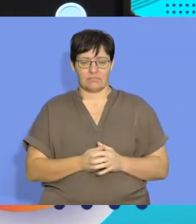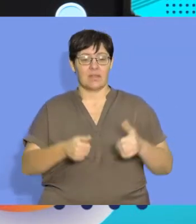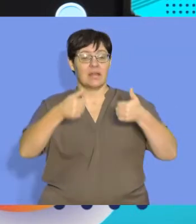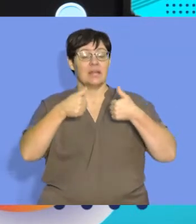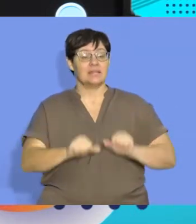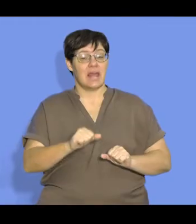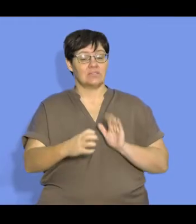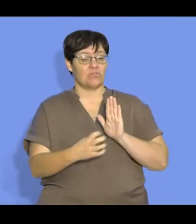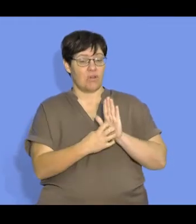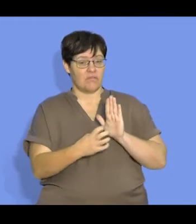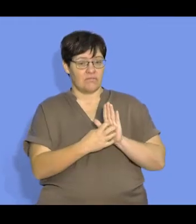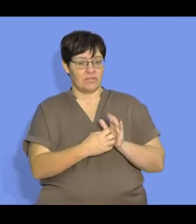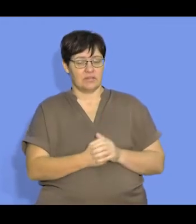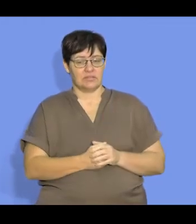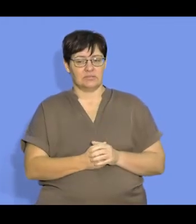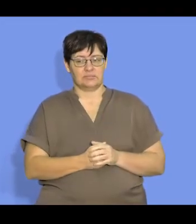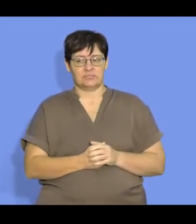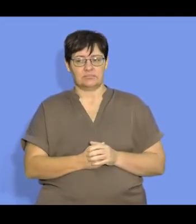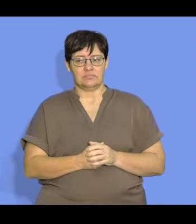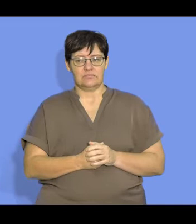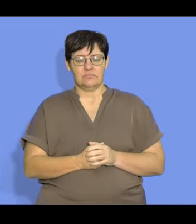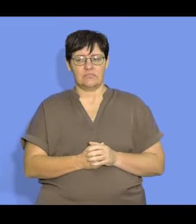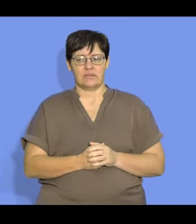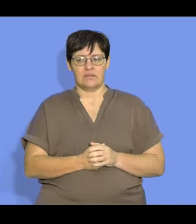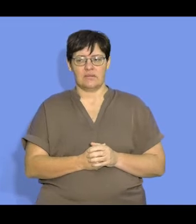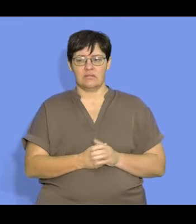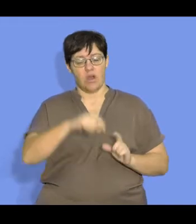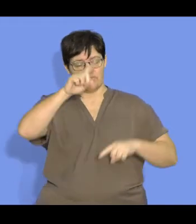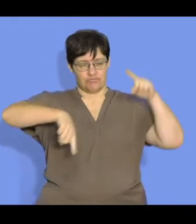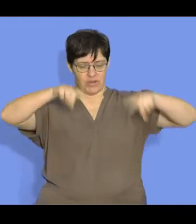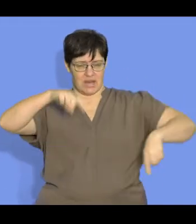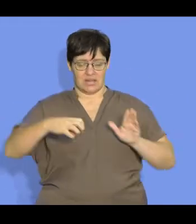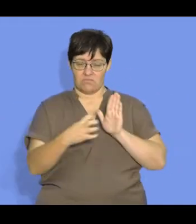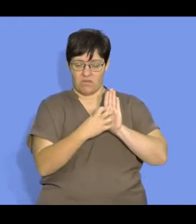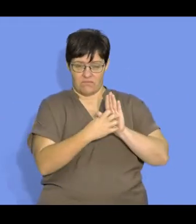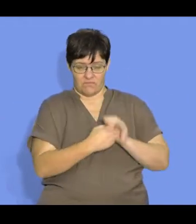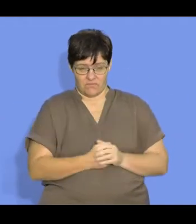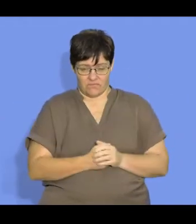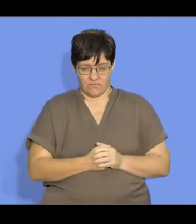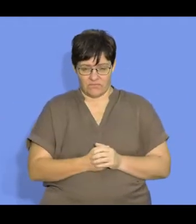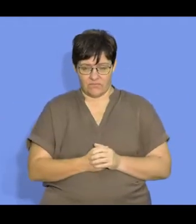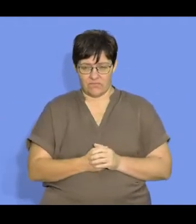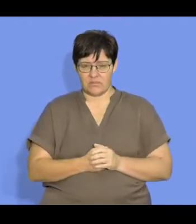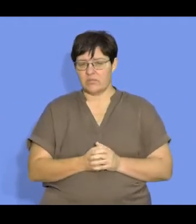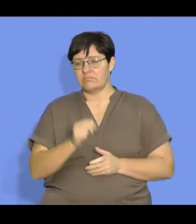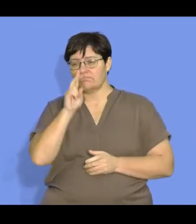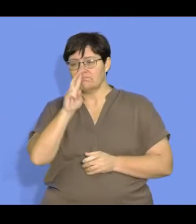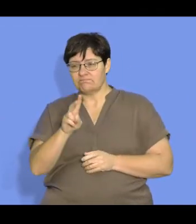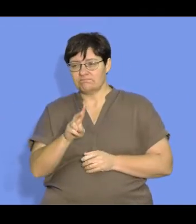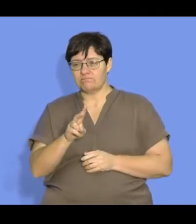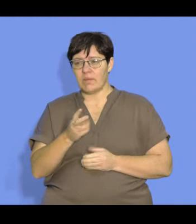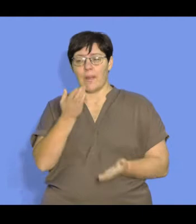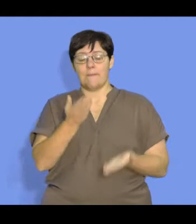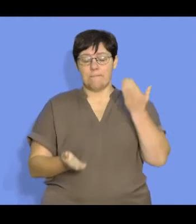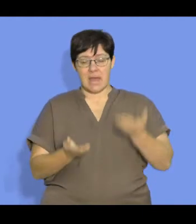reaction. The next type of graph that I would like us to look at is the rate graphs. And these